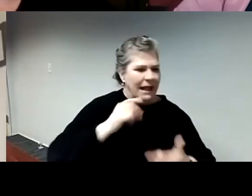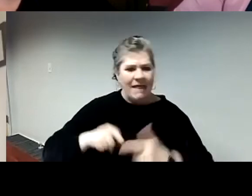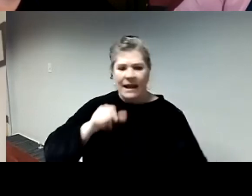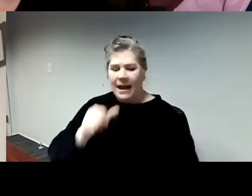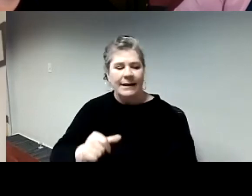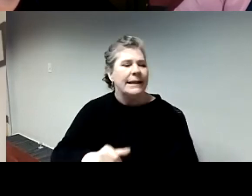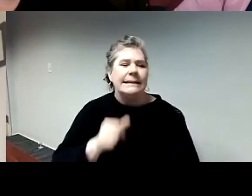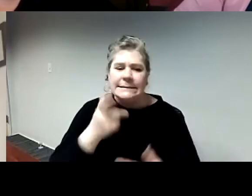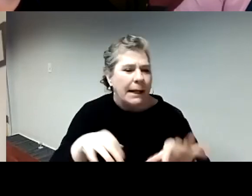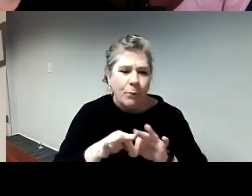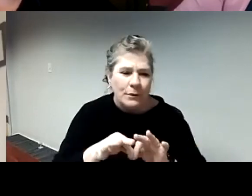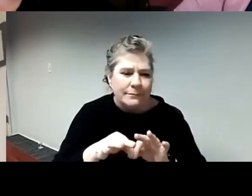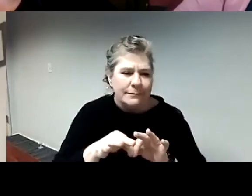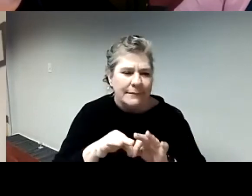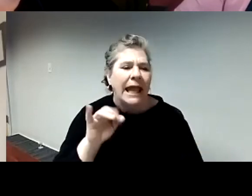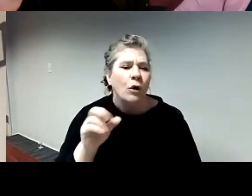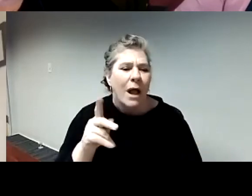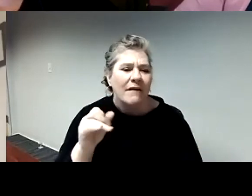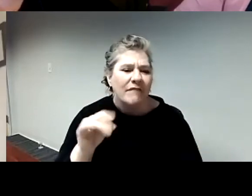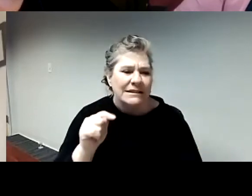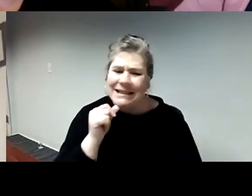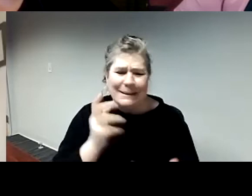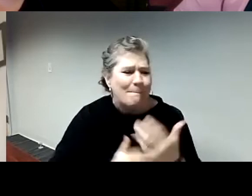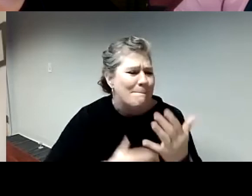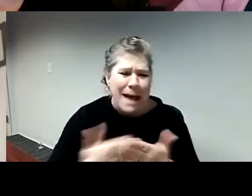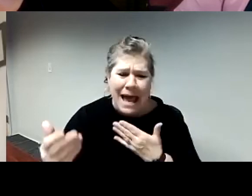irrelevant. It doesn't actually matter.